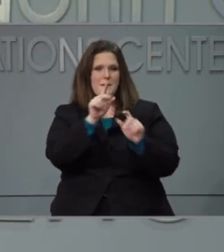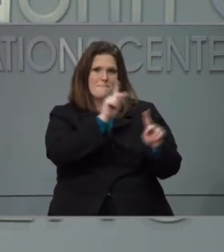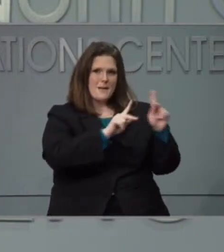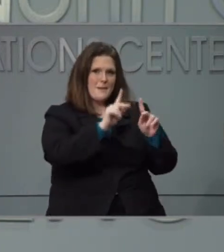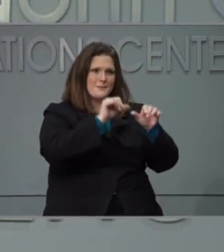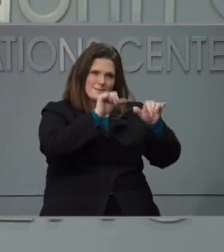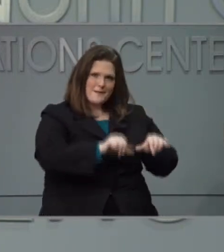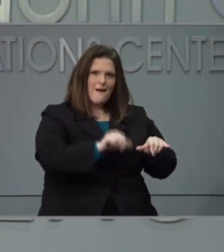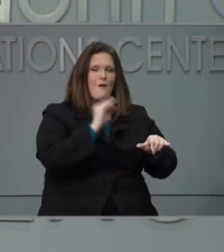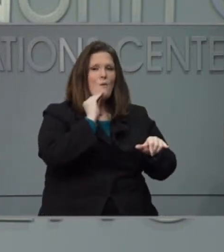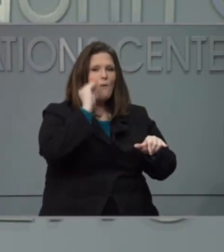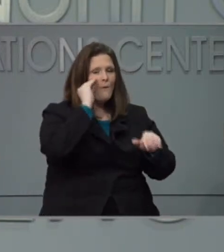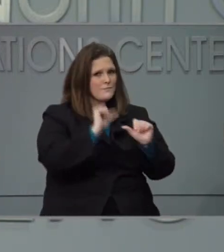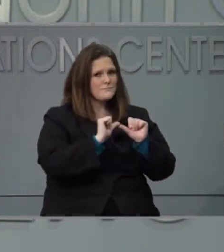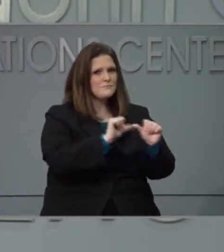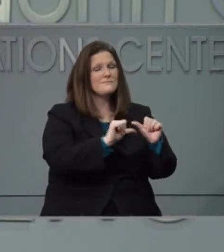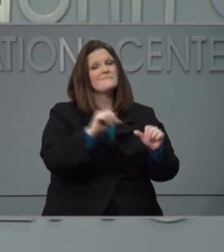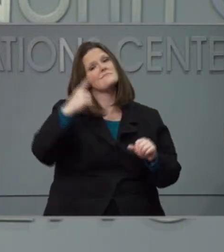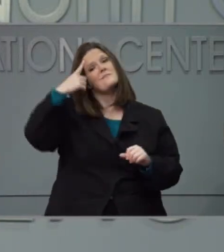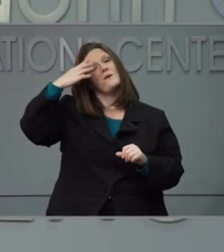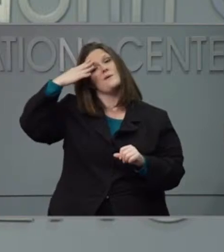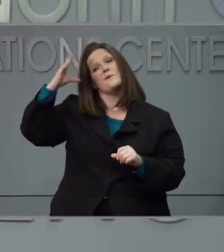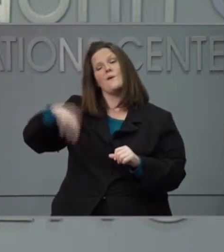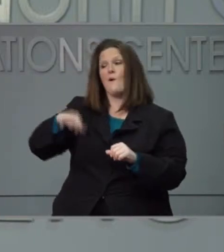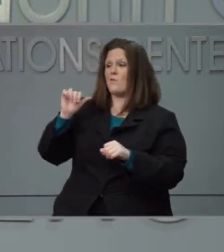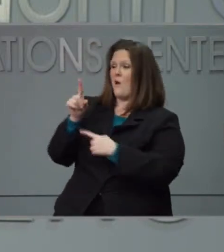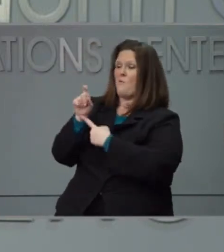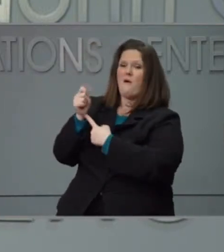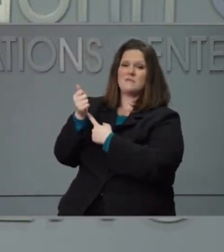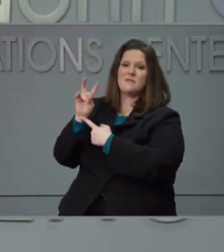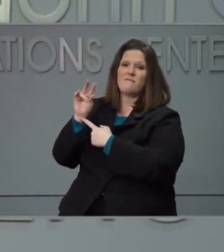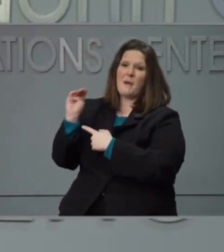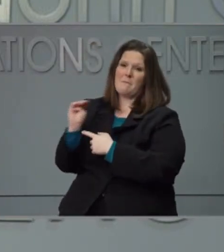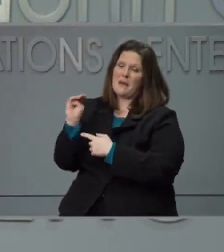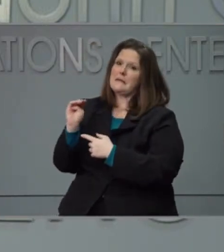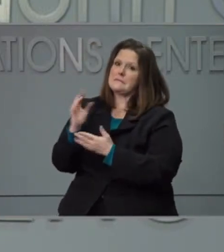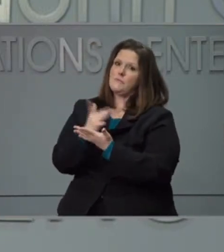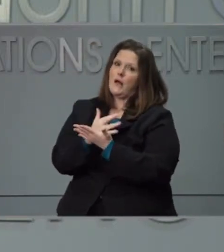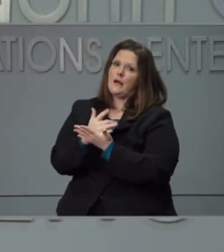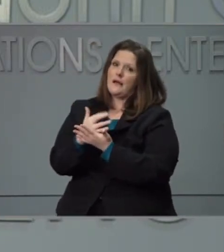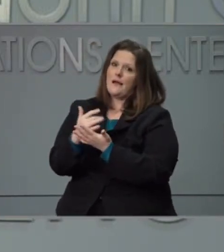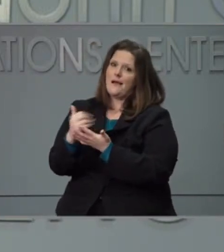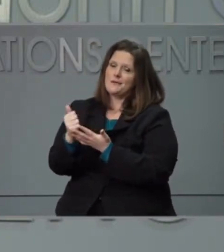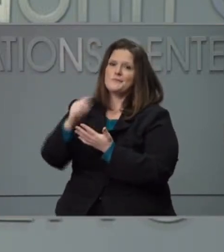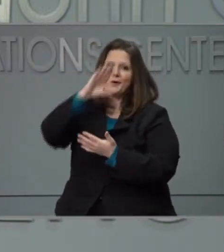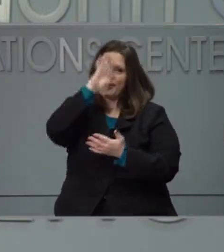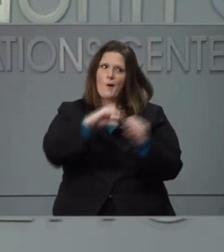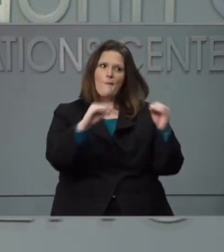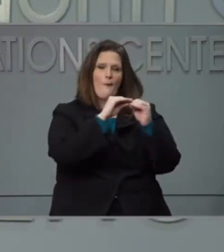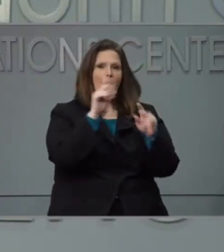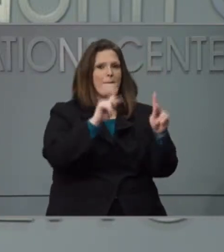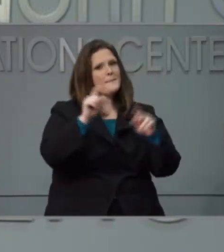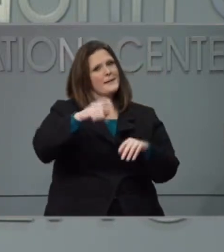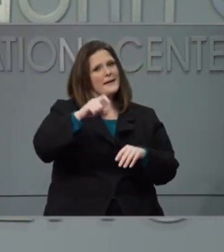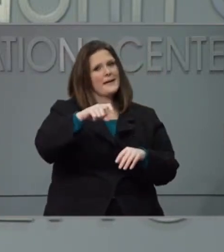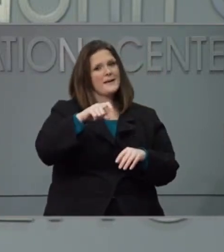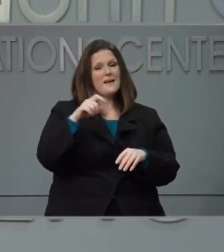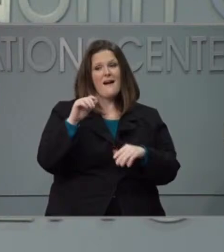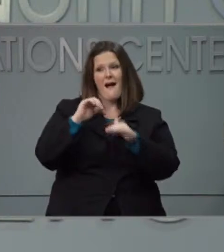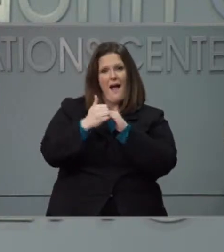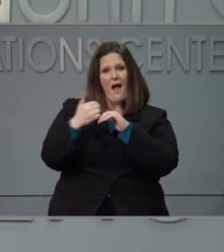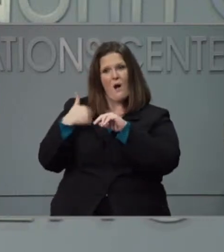But we know the needs will surpass the amount we have. We need more support from Washington, and we need it